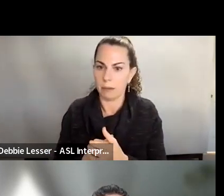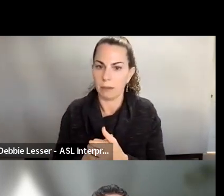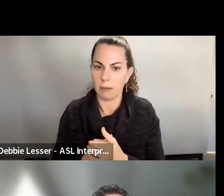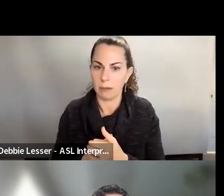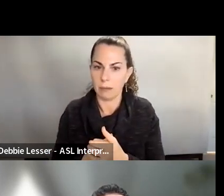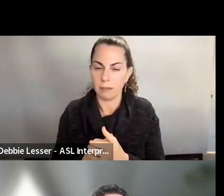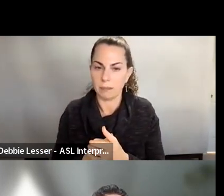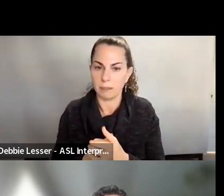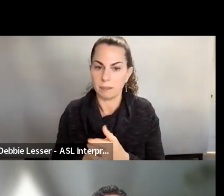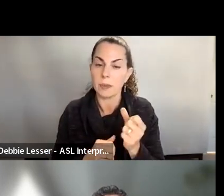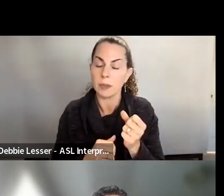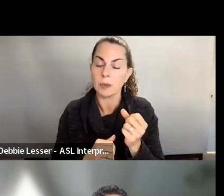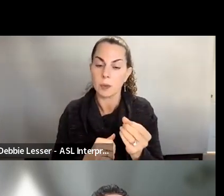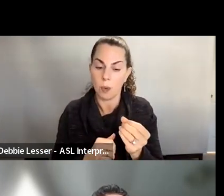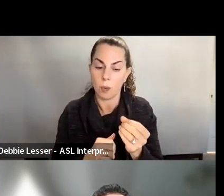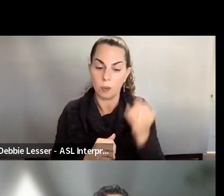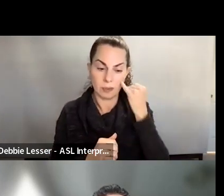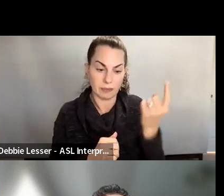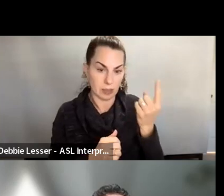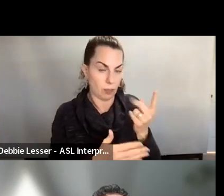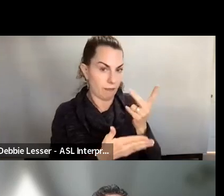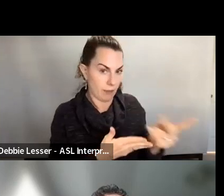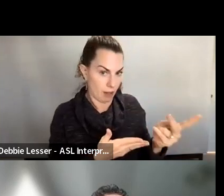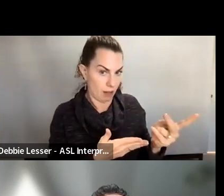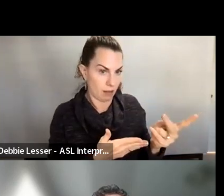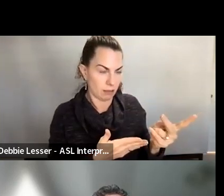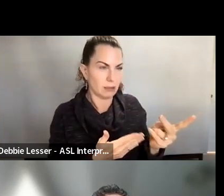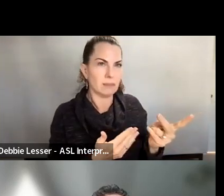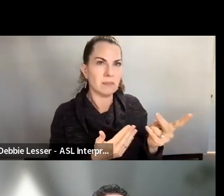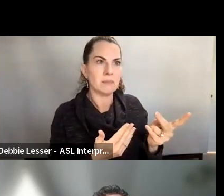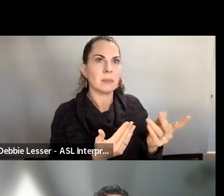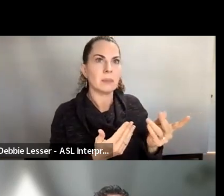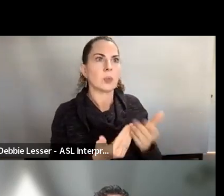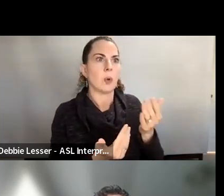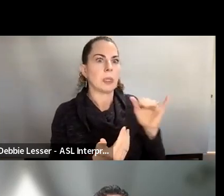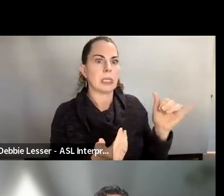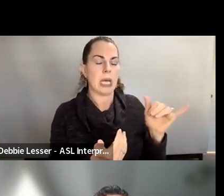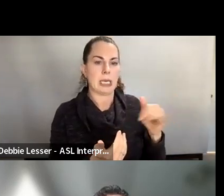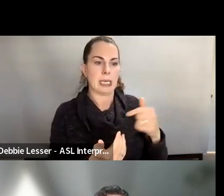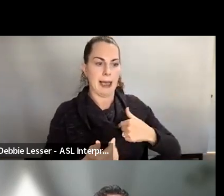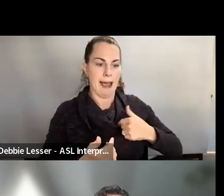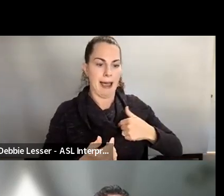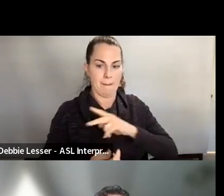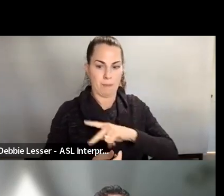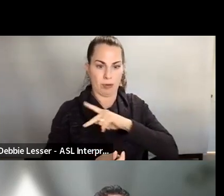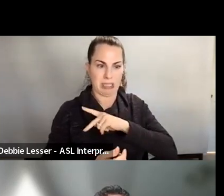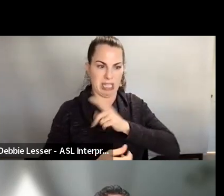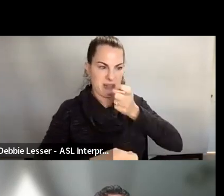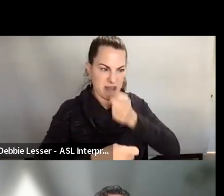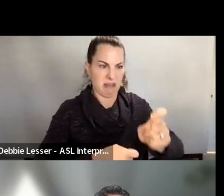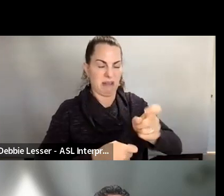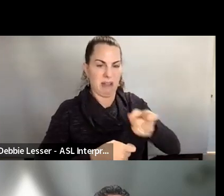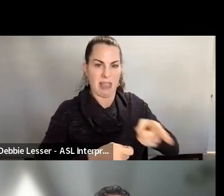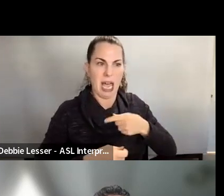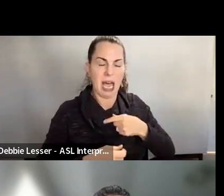when the candidate failed, it was almost like I personally eviscerated them. Like, I go to church in that language.